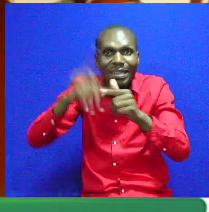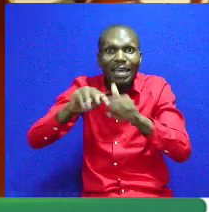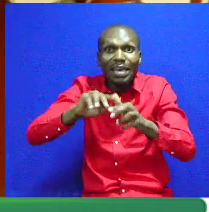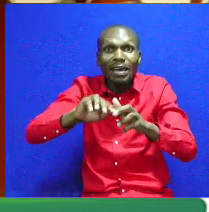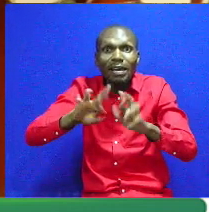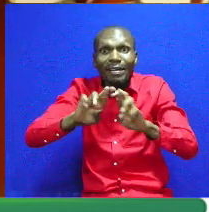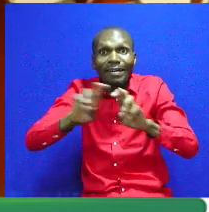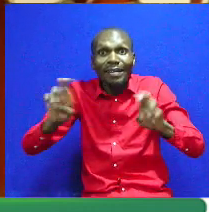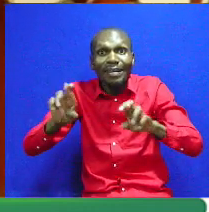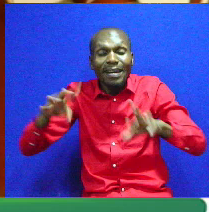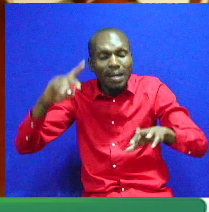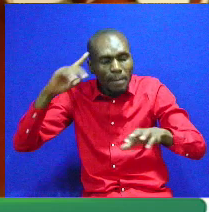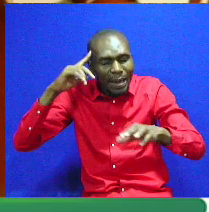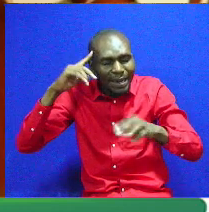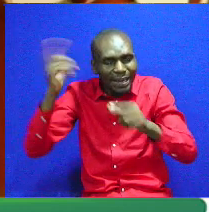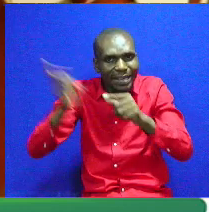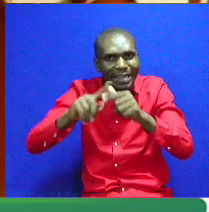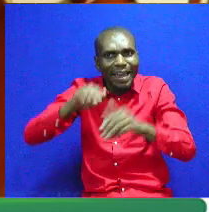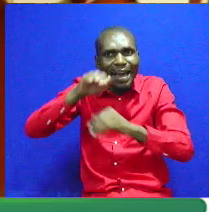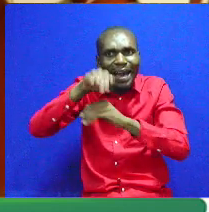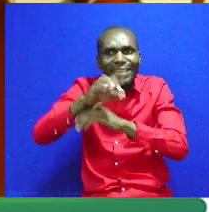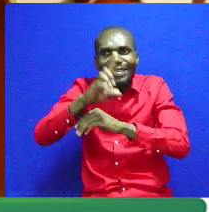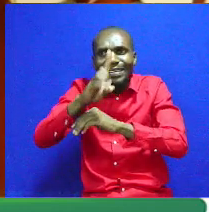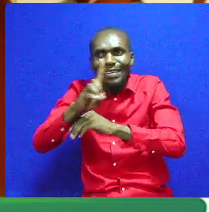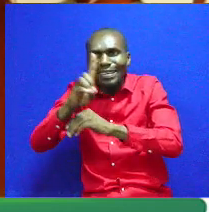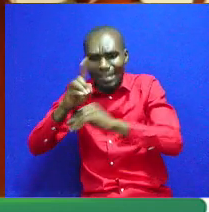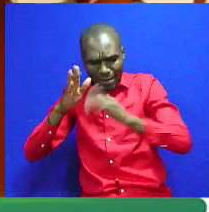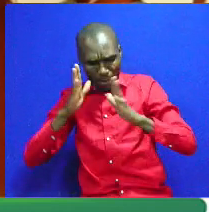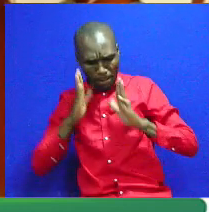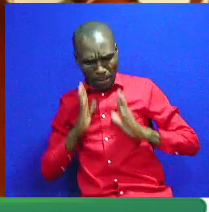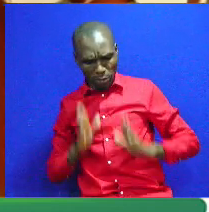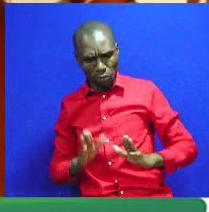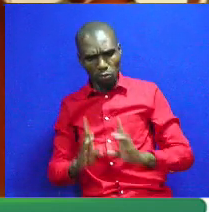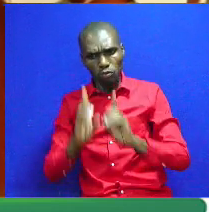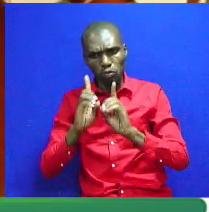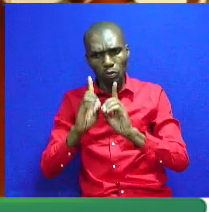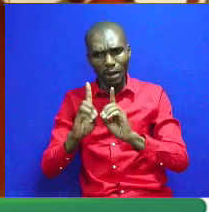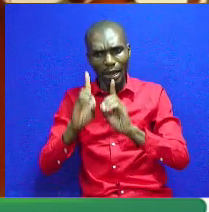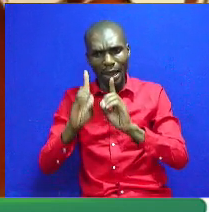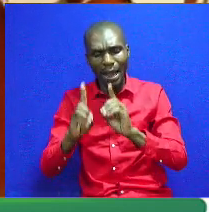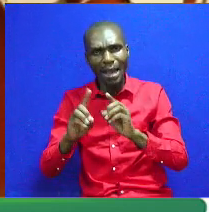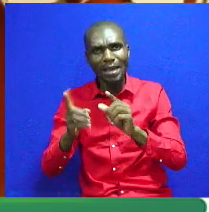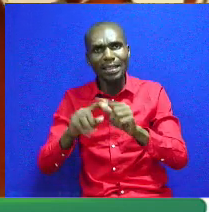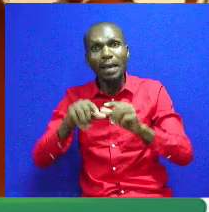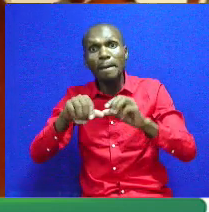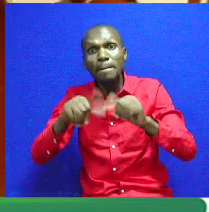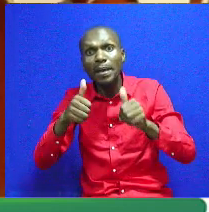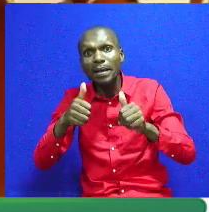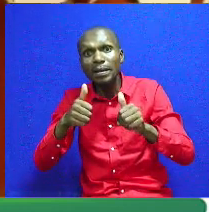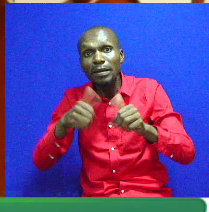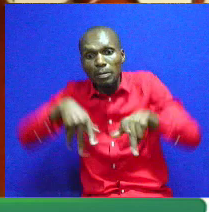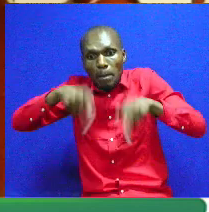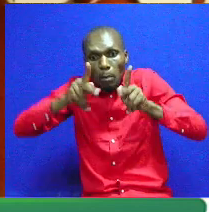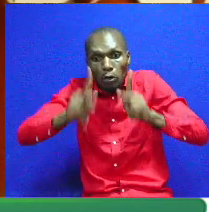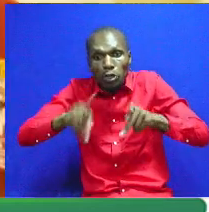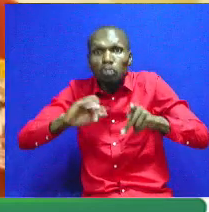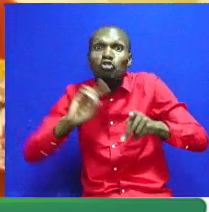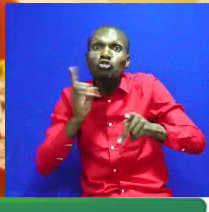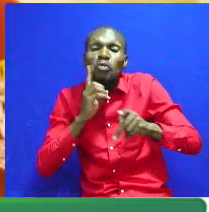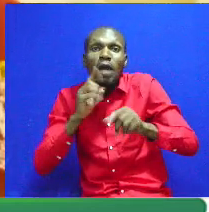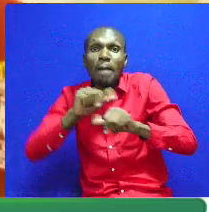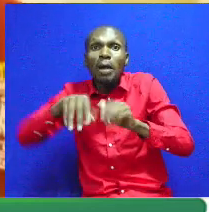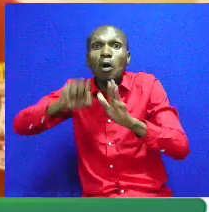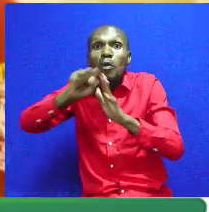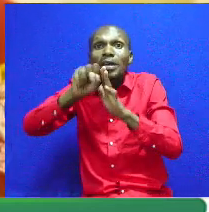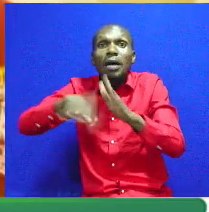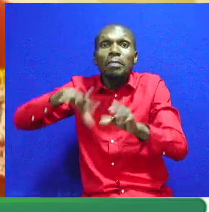mind. So I would urge everybody out there to guide the upcoming minds, the great potential of tomorrow on careers.